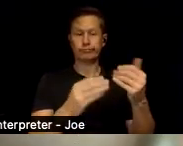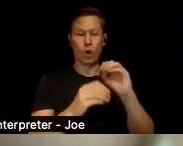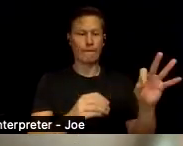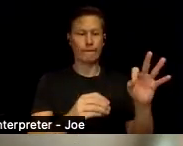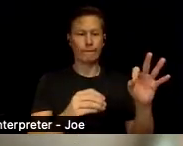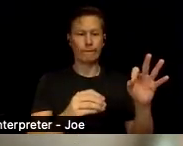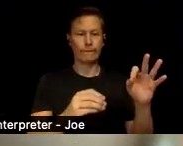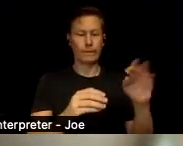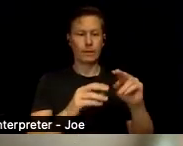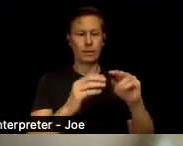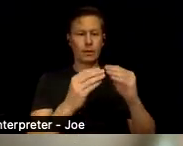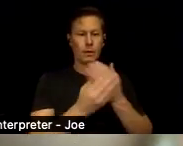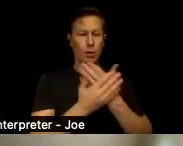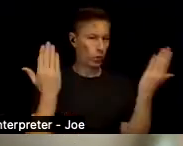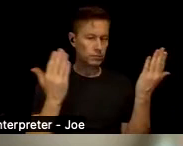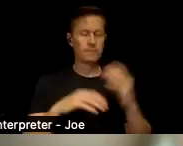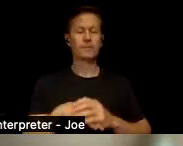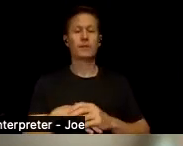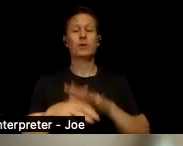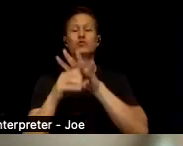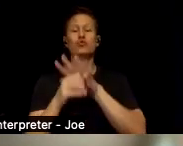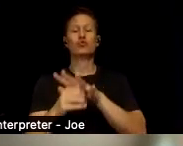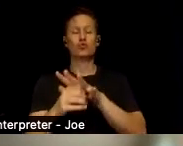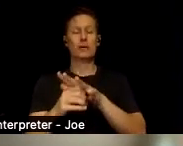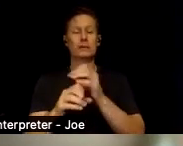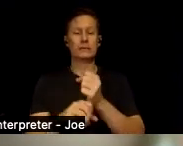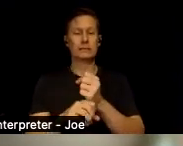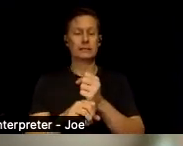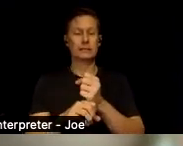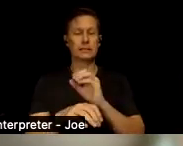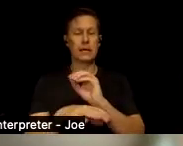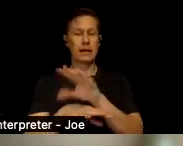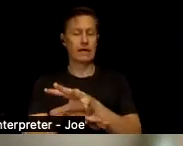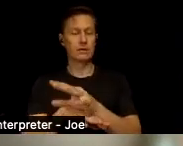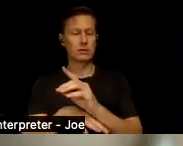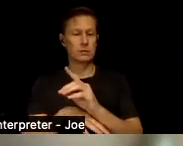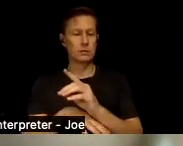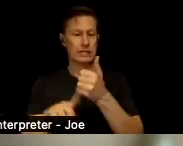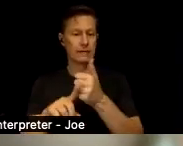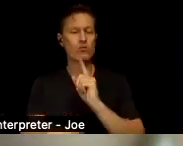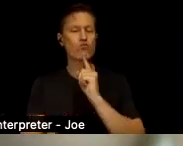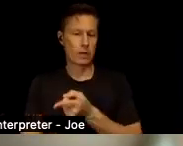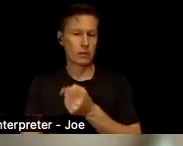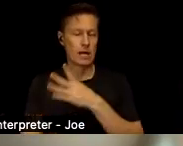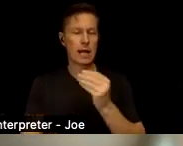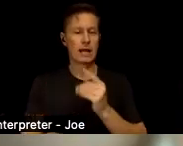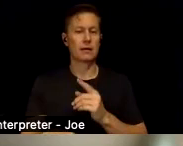us confidence that this stress effect is real and it does affect earthquake